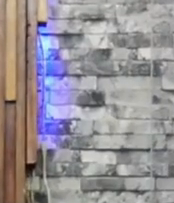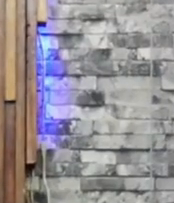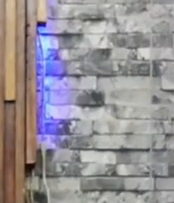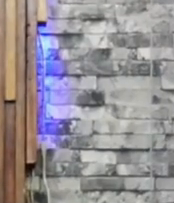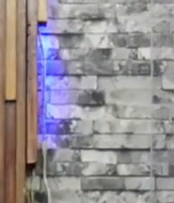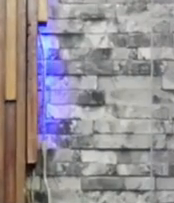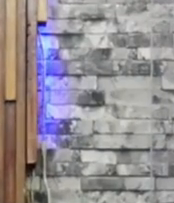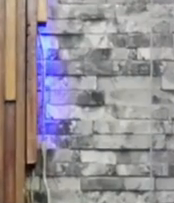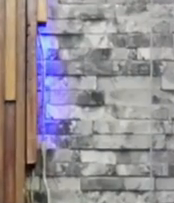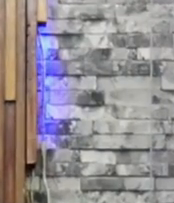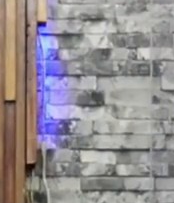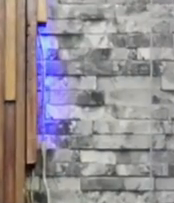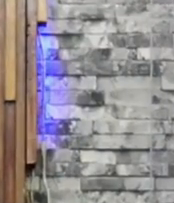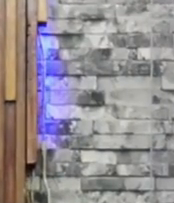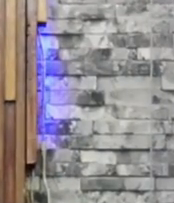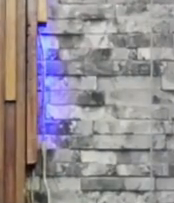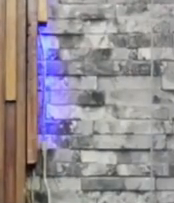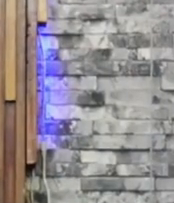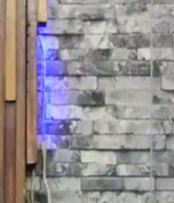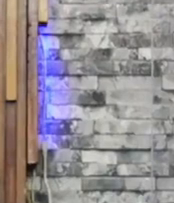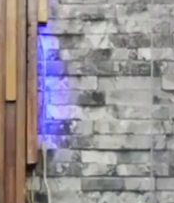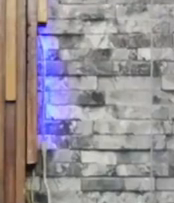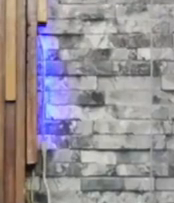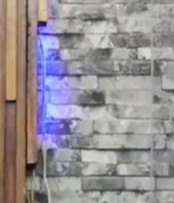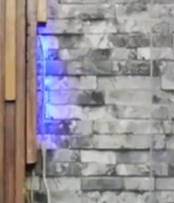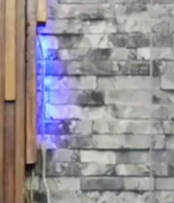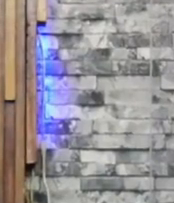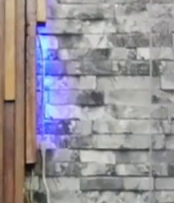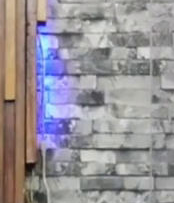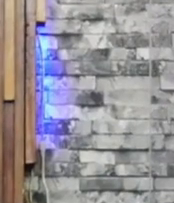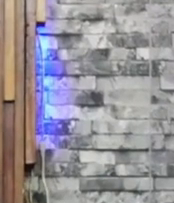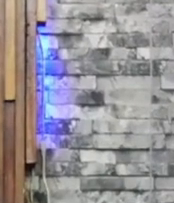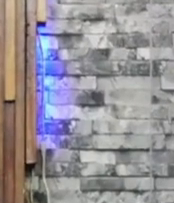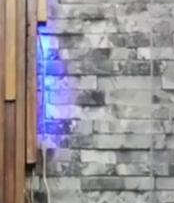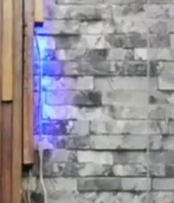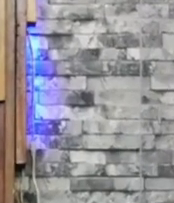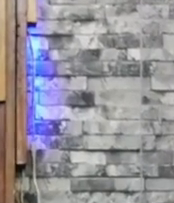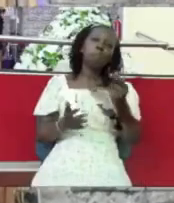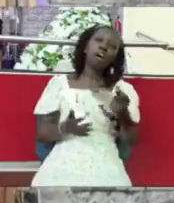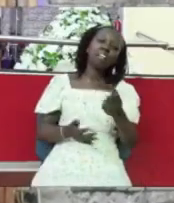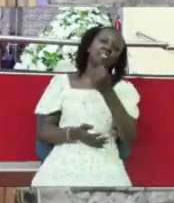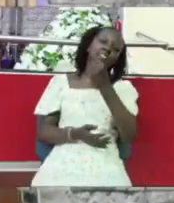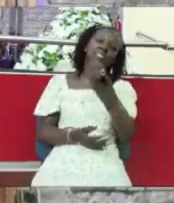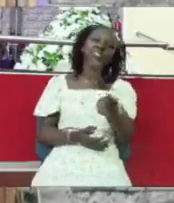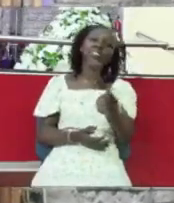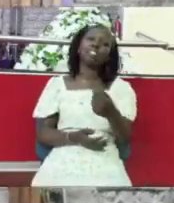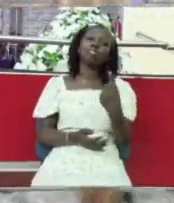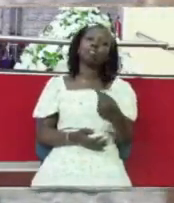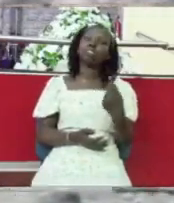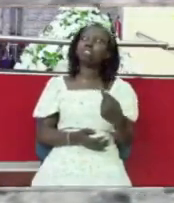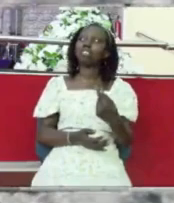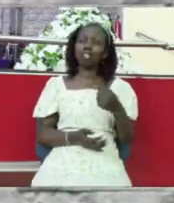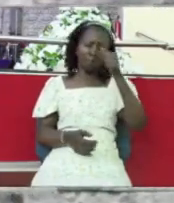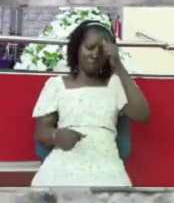Na kuna watu walikuwa wamekaa ambao walikuwa na pesa zaidi. No, more money was 5 shillings. Ilikuwa shilingi tano. I remember those days